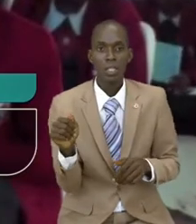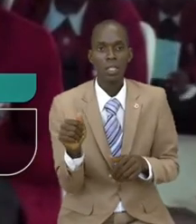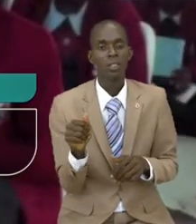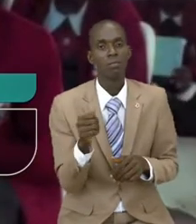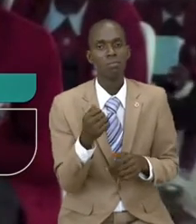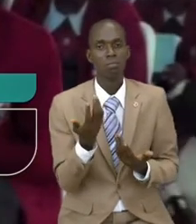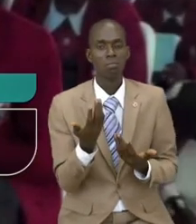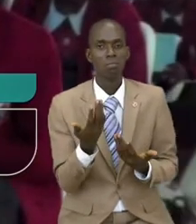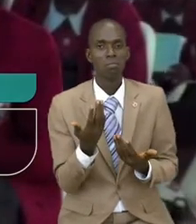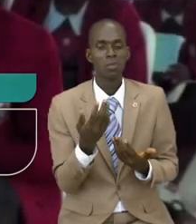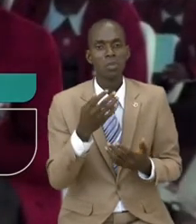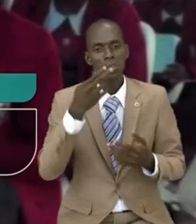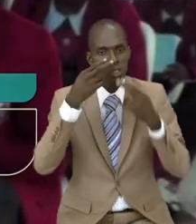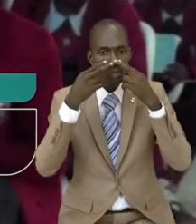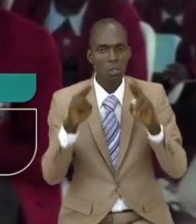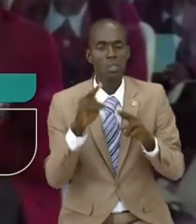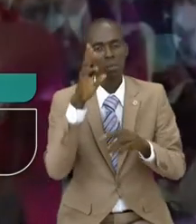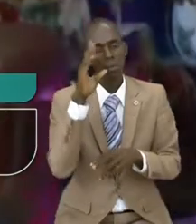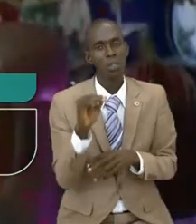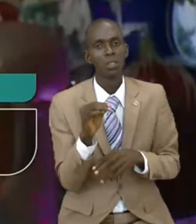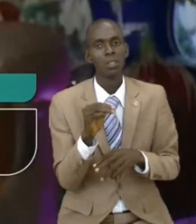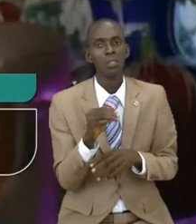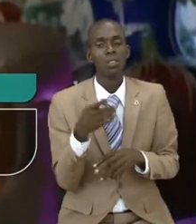their appearance can